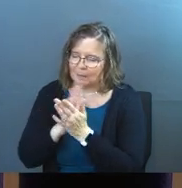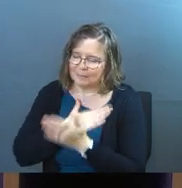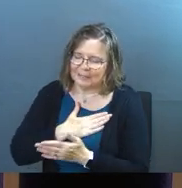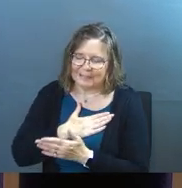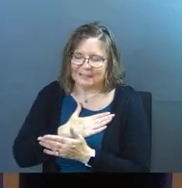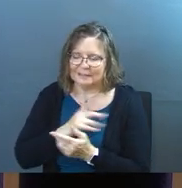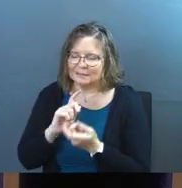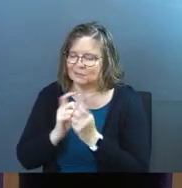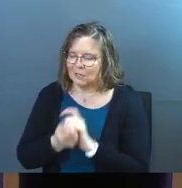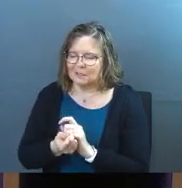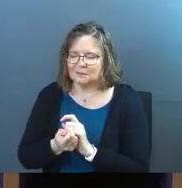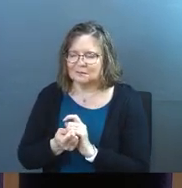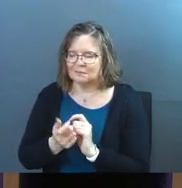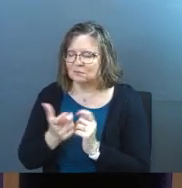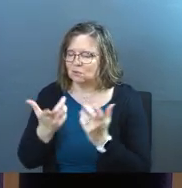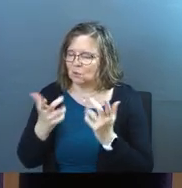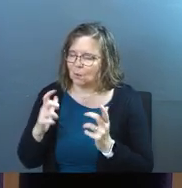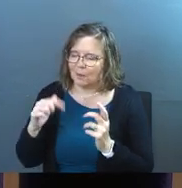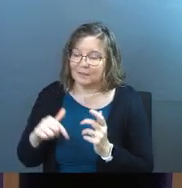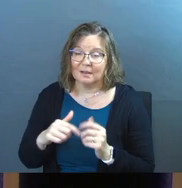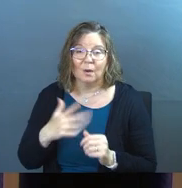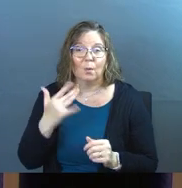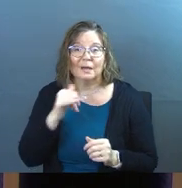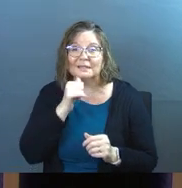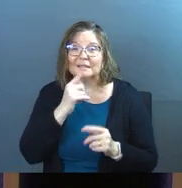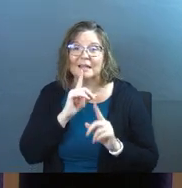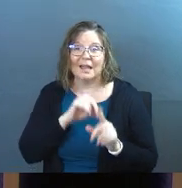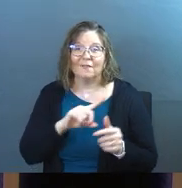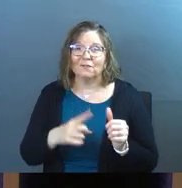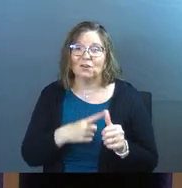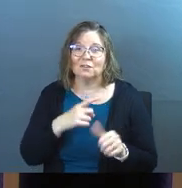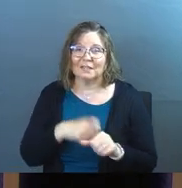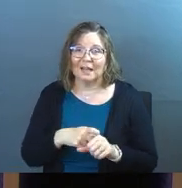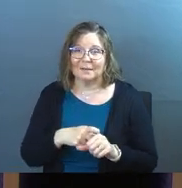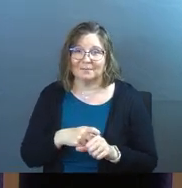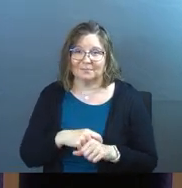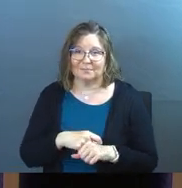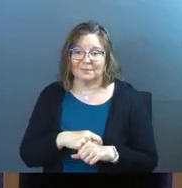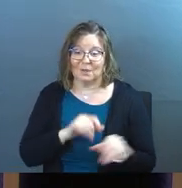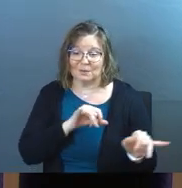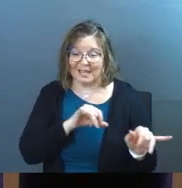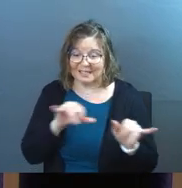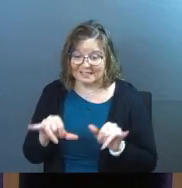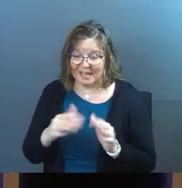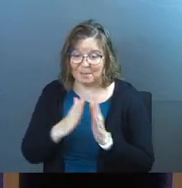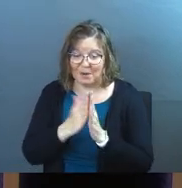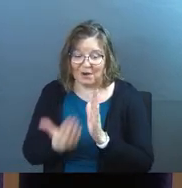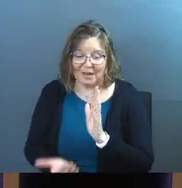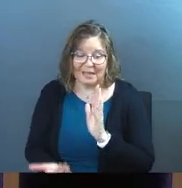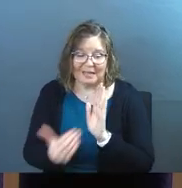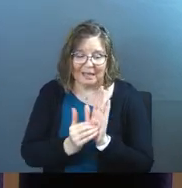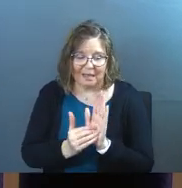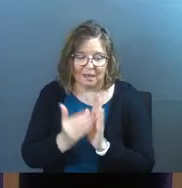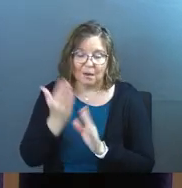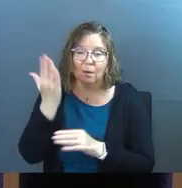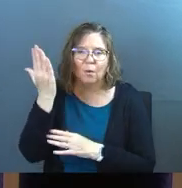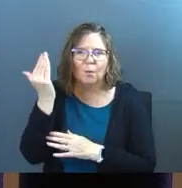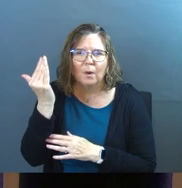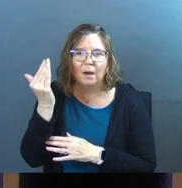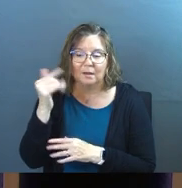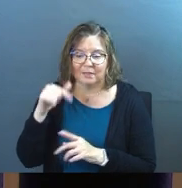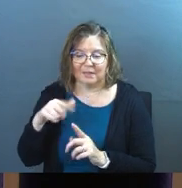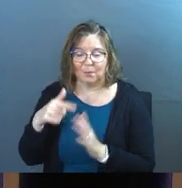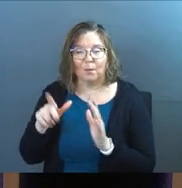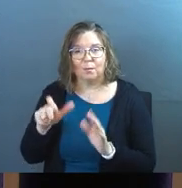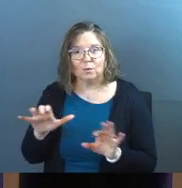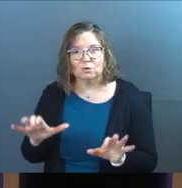he hadn't gotten his answer the first time. The same prayer as before. Why? Because this